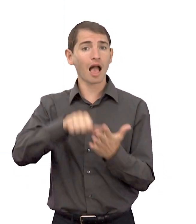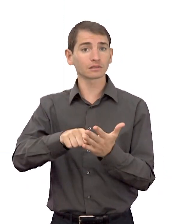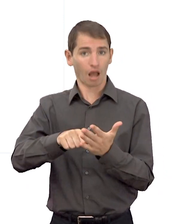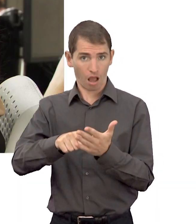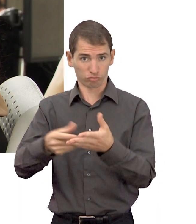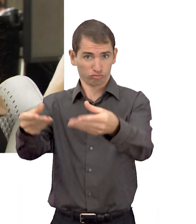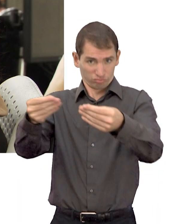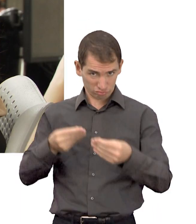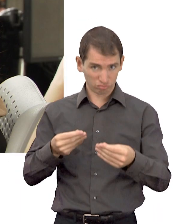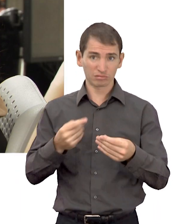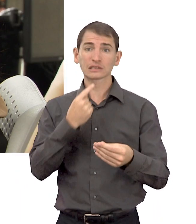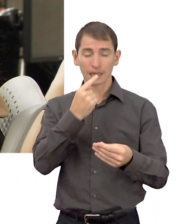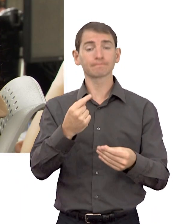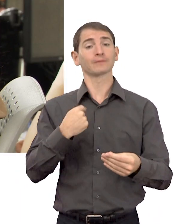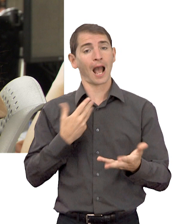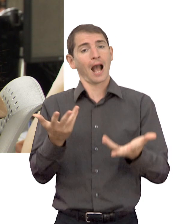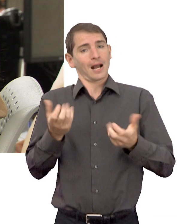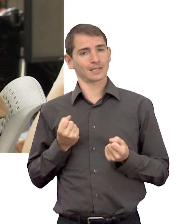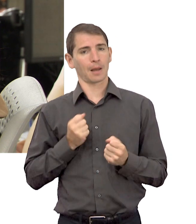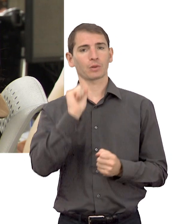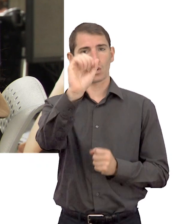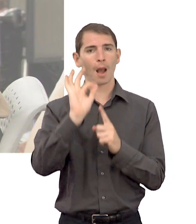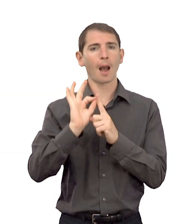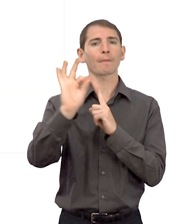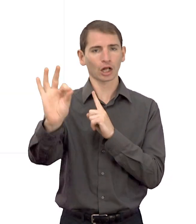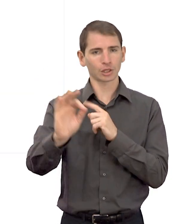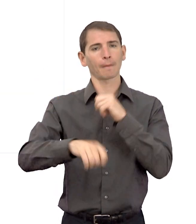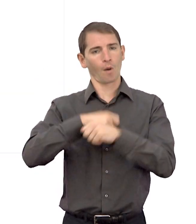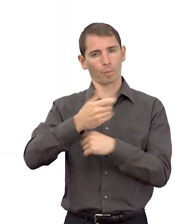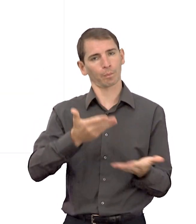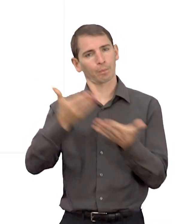saying we've accepted your application and to contact a needs assessor.